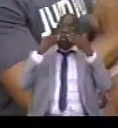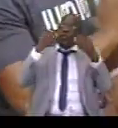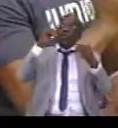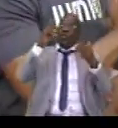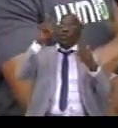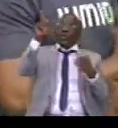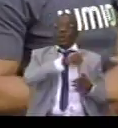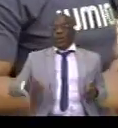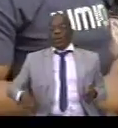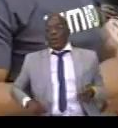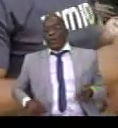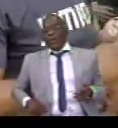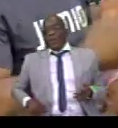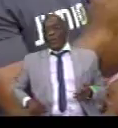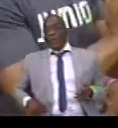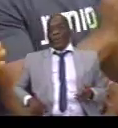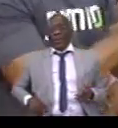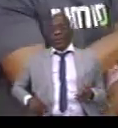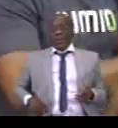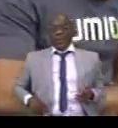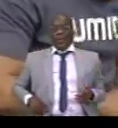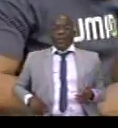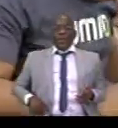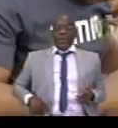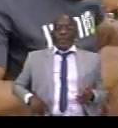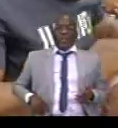you, Lord.